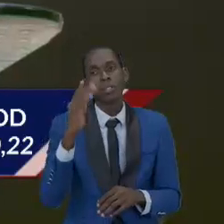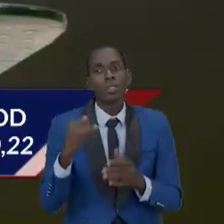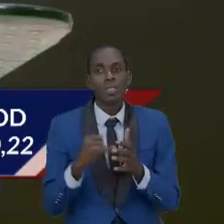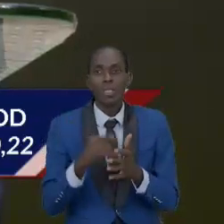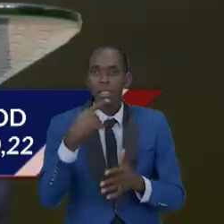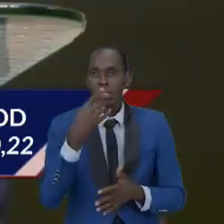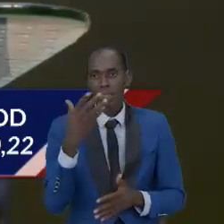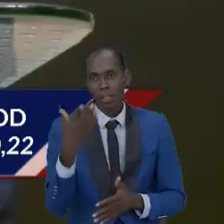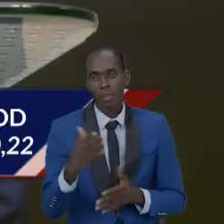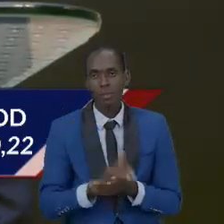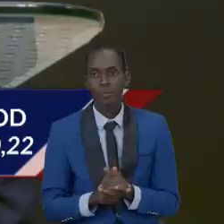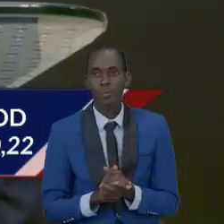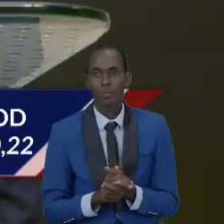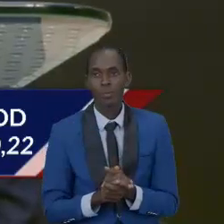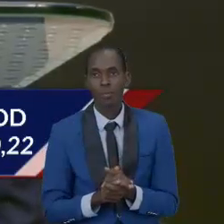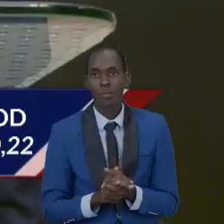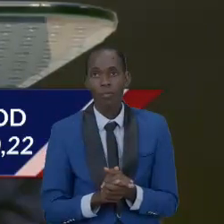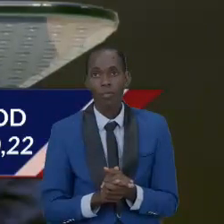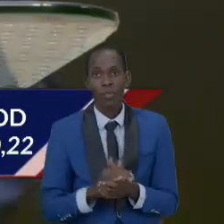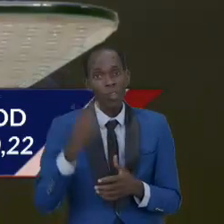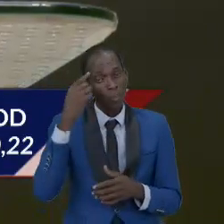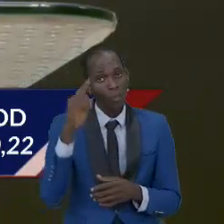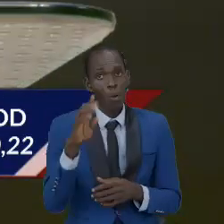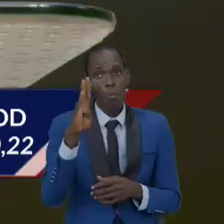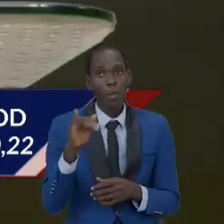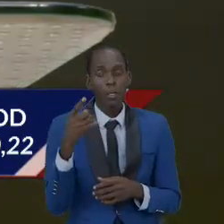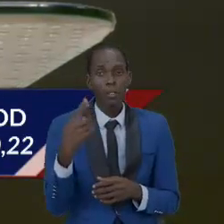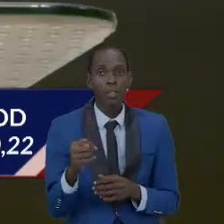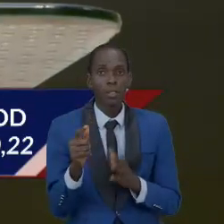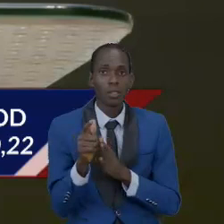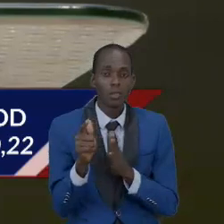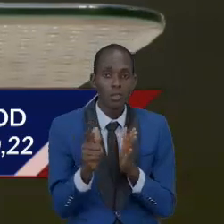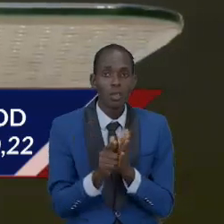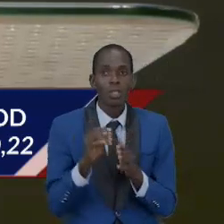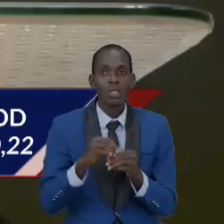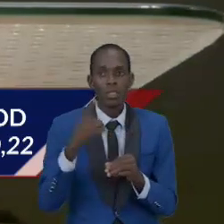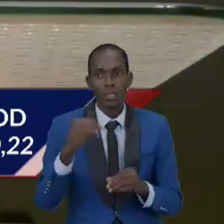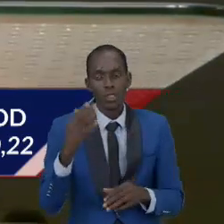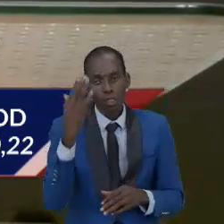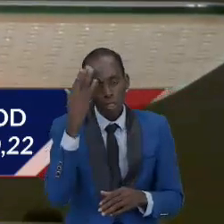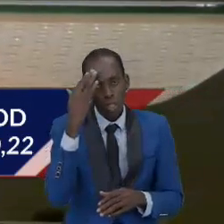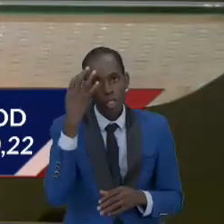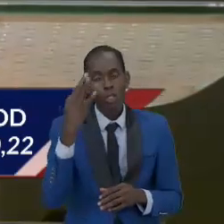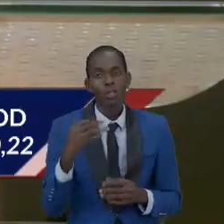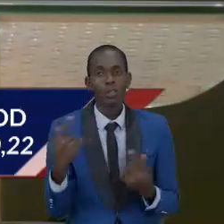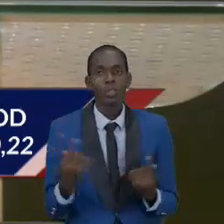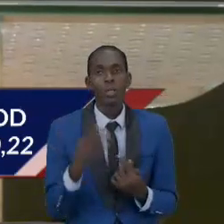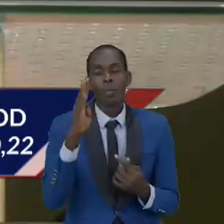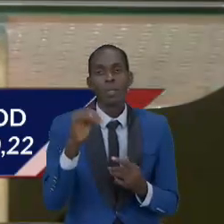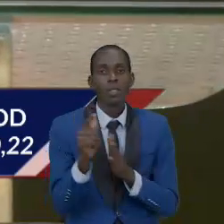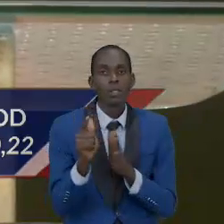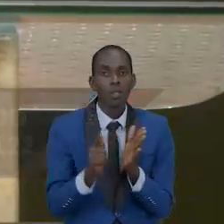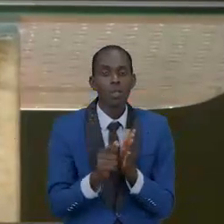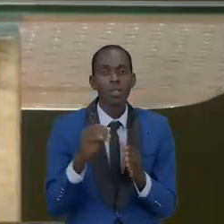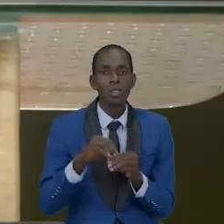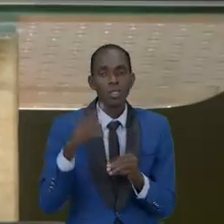It says there, for by the law is the knowledge of sin. By the law is the knowledge of